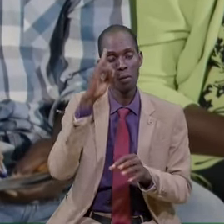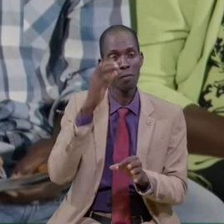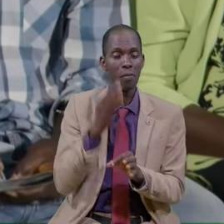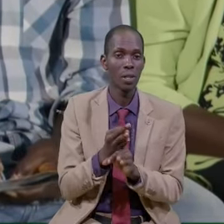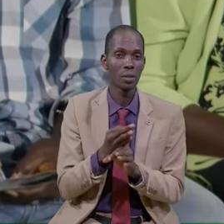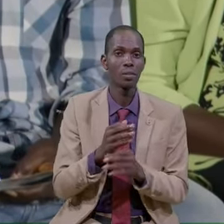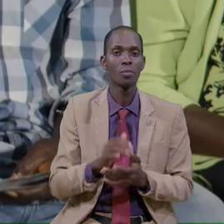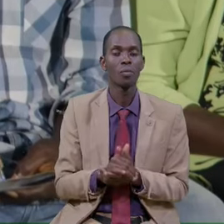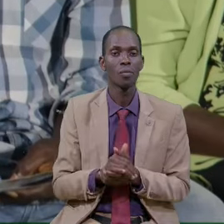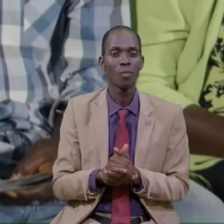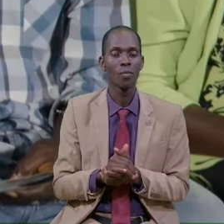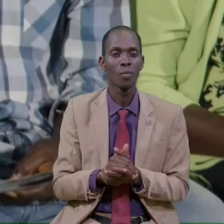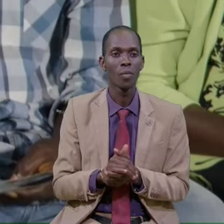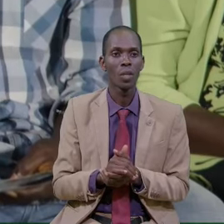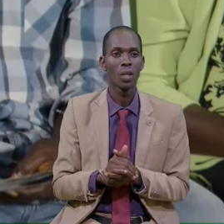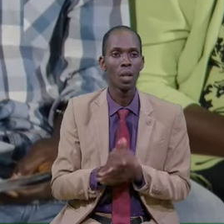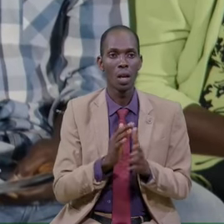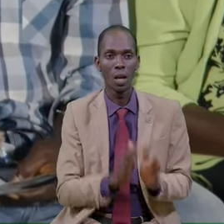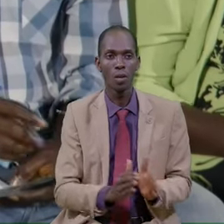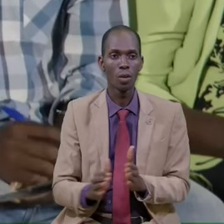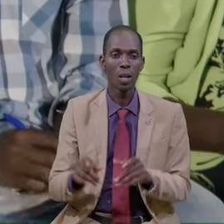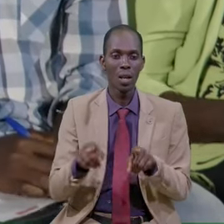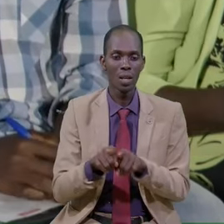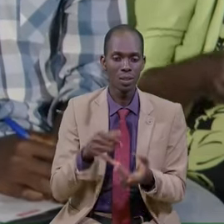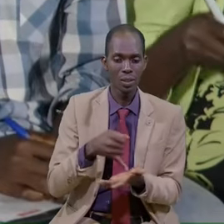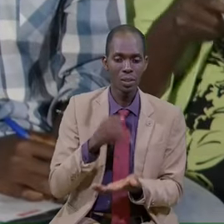Faith according as it is